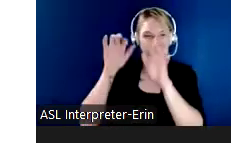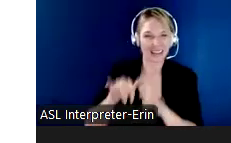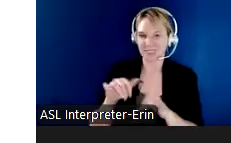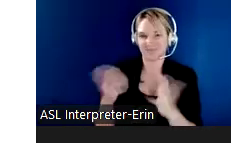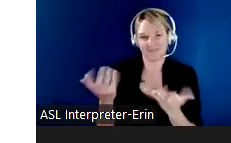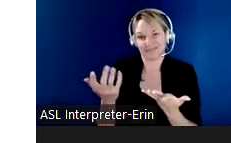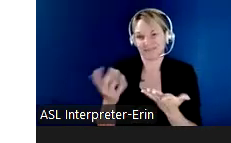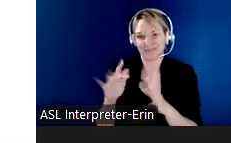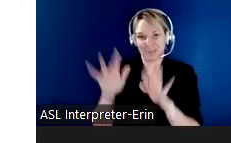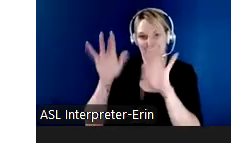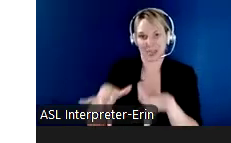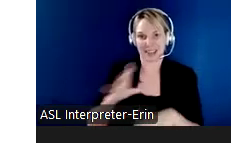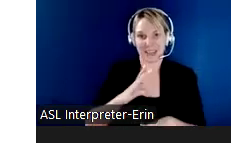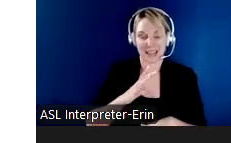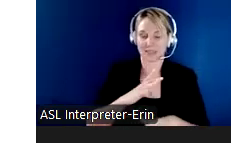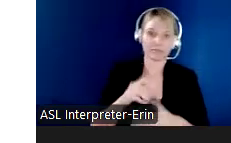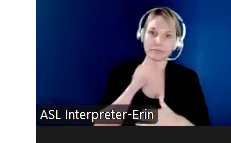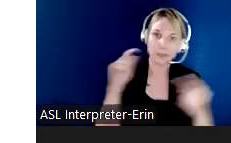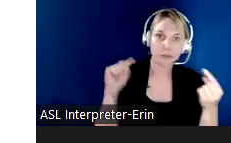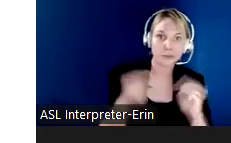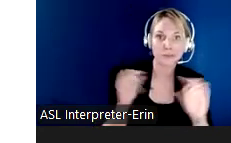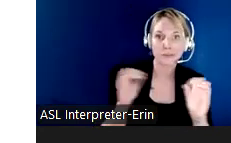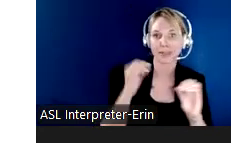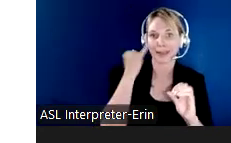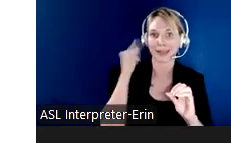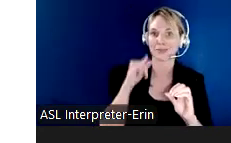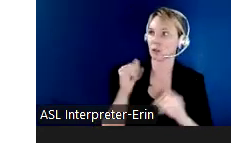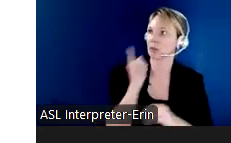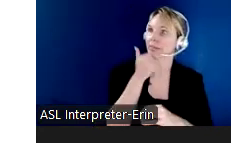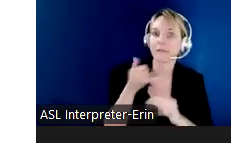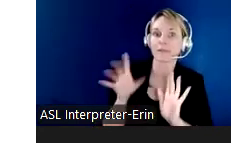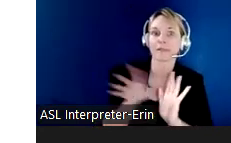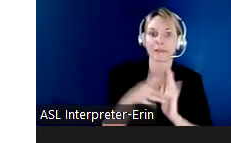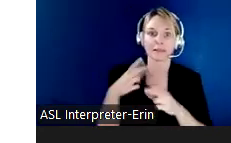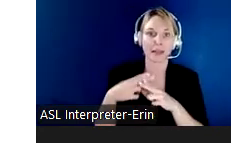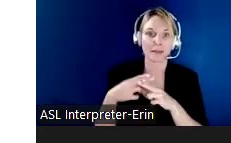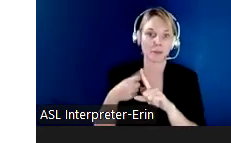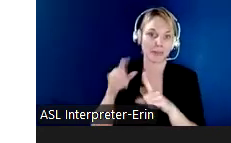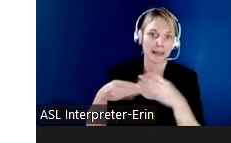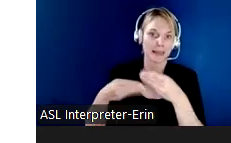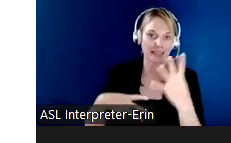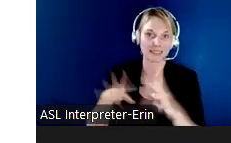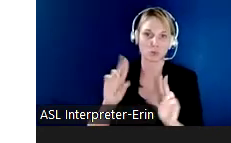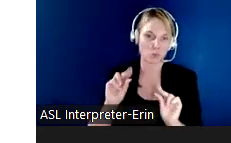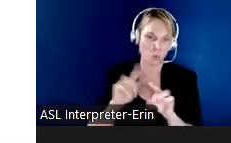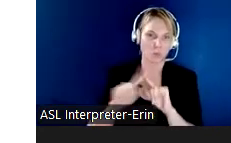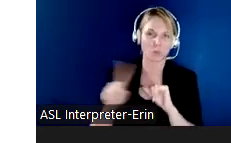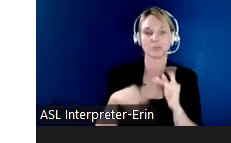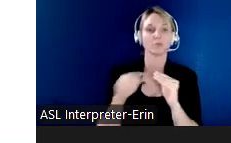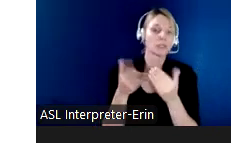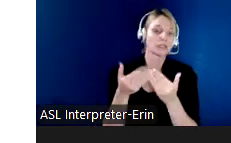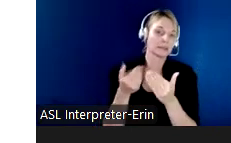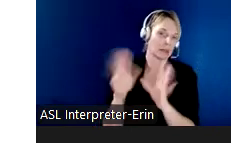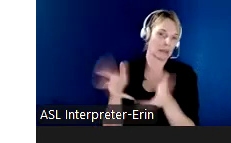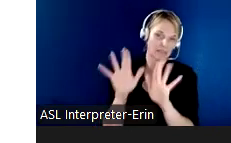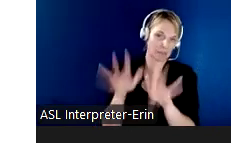anything if you accidentally do select a name from that list, but it's just easier to leave it blank. And then lastly, there's a